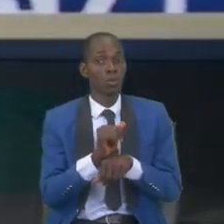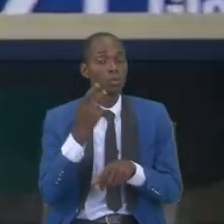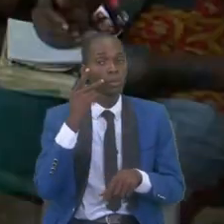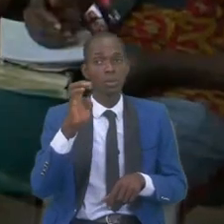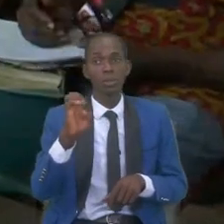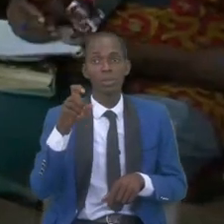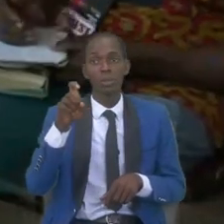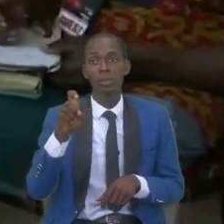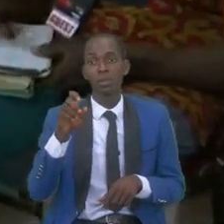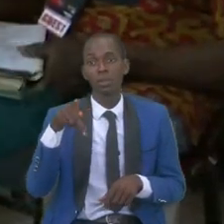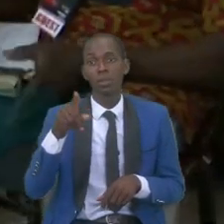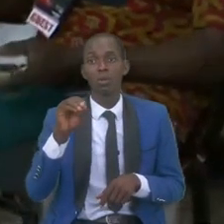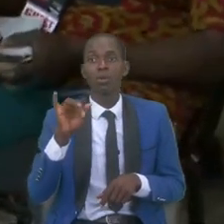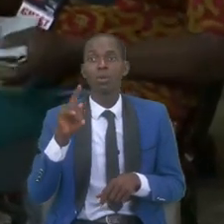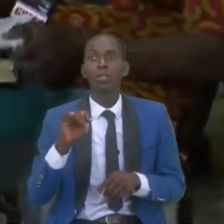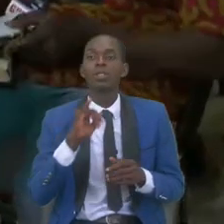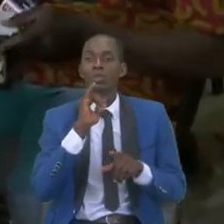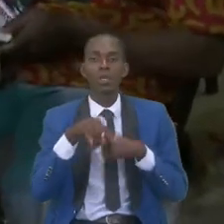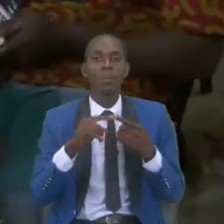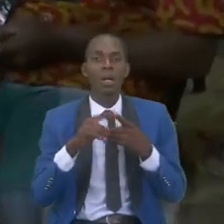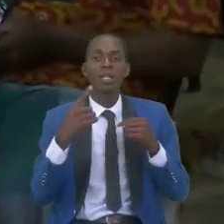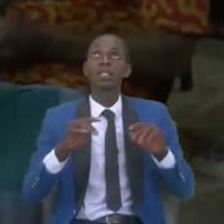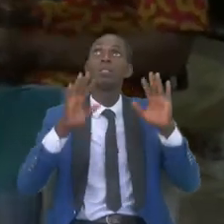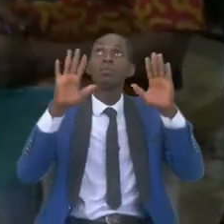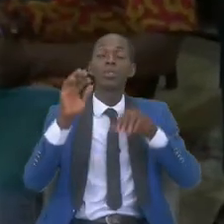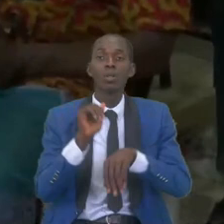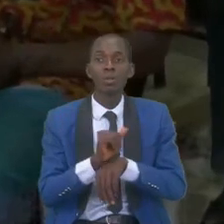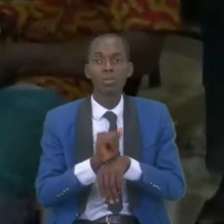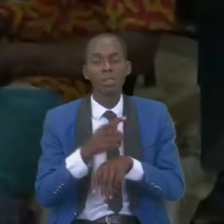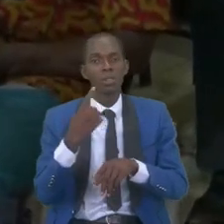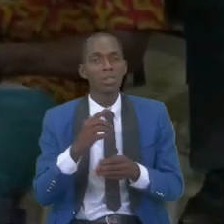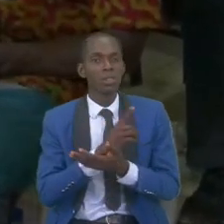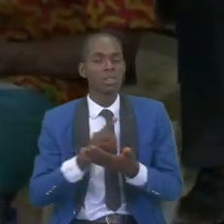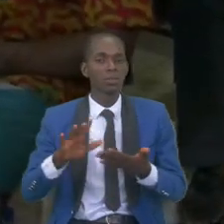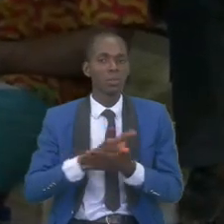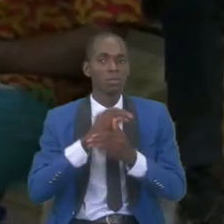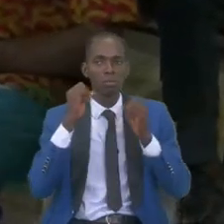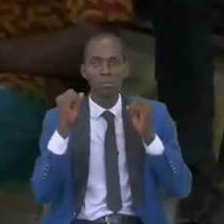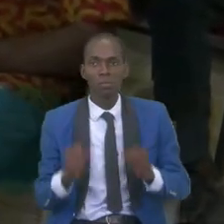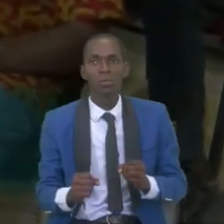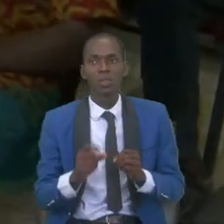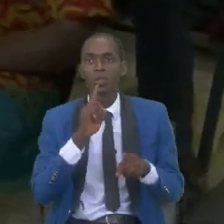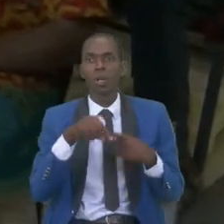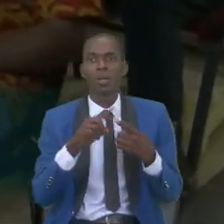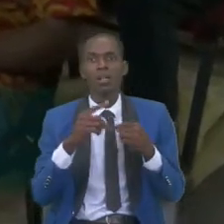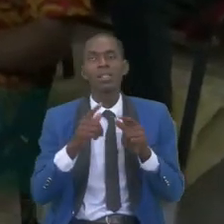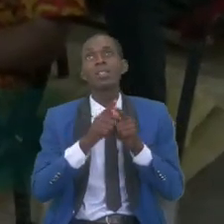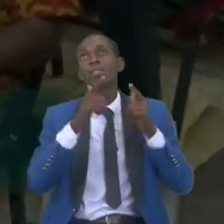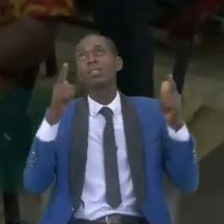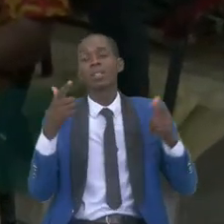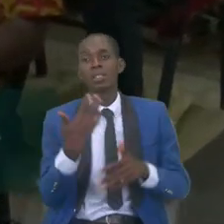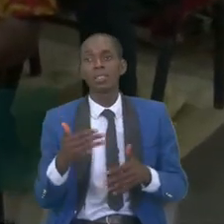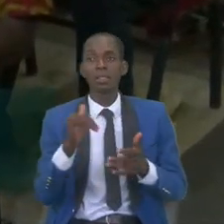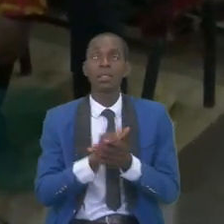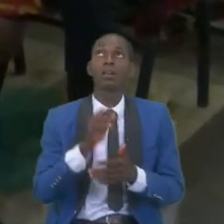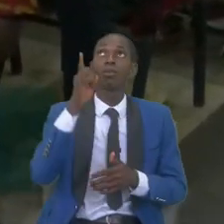It's referring to the miracles. It's referring to the supernatural. It's referring to the great things God does through